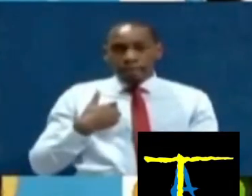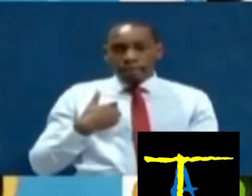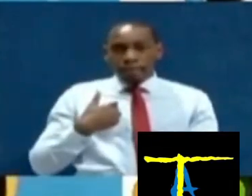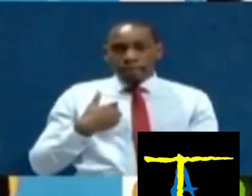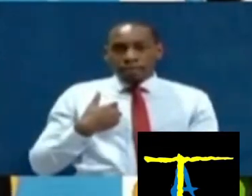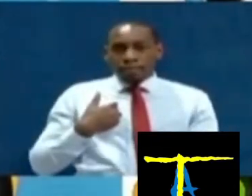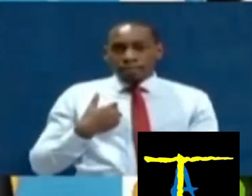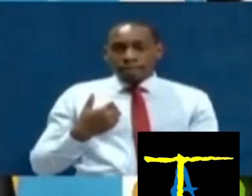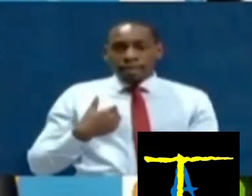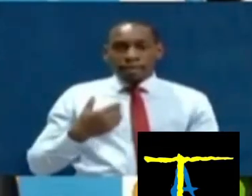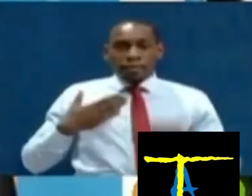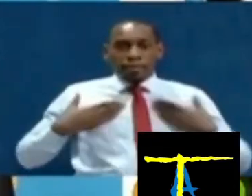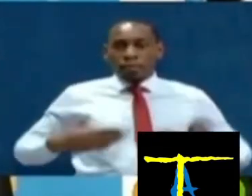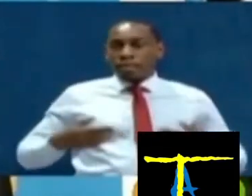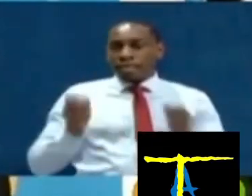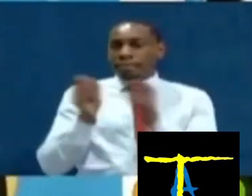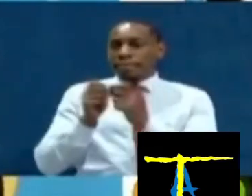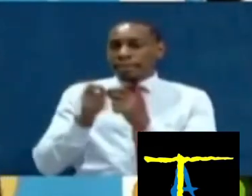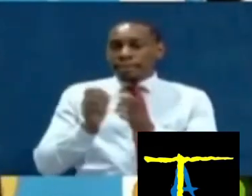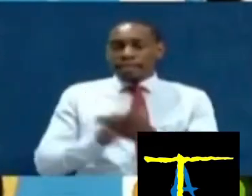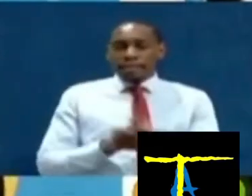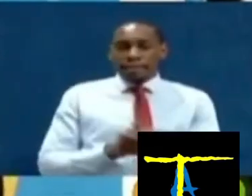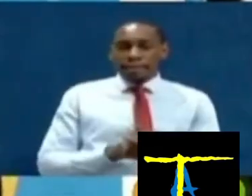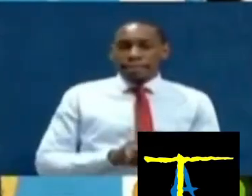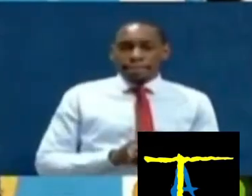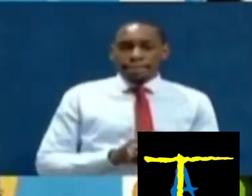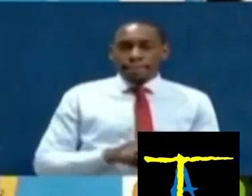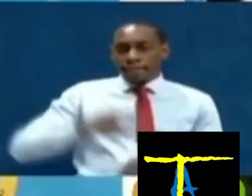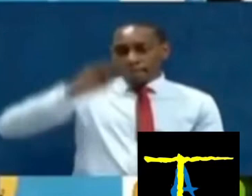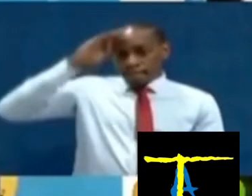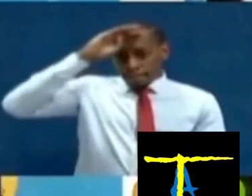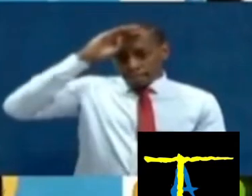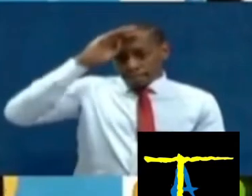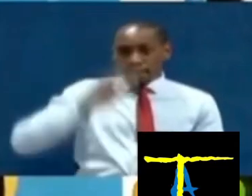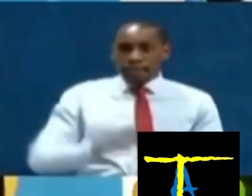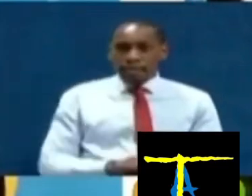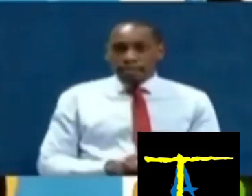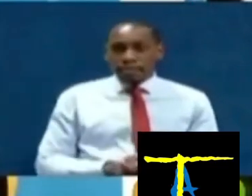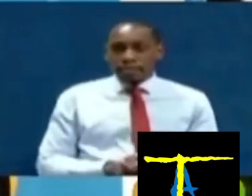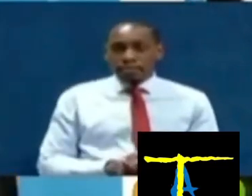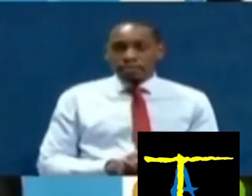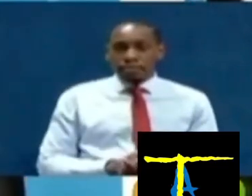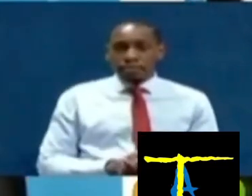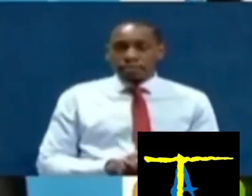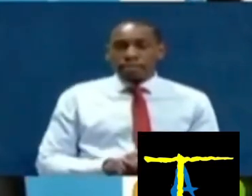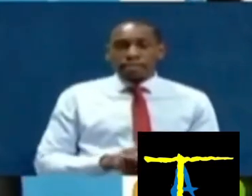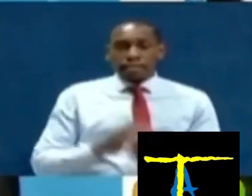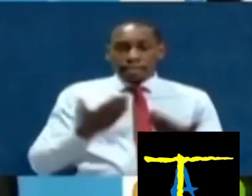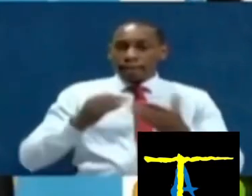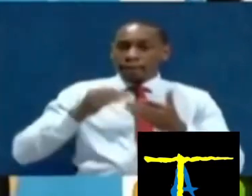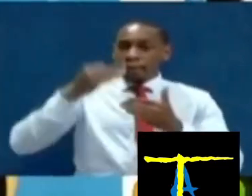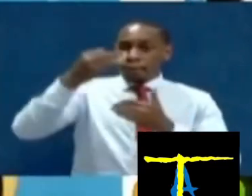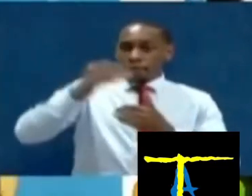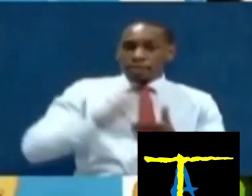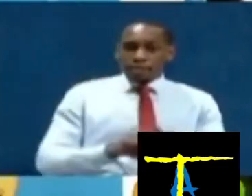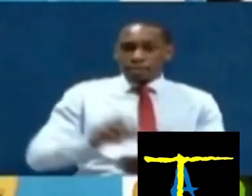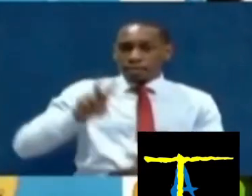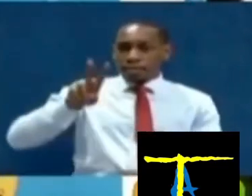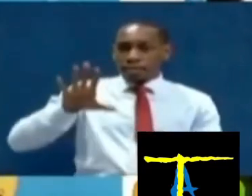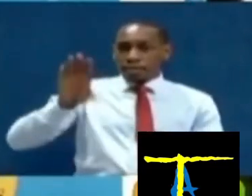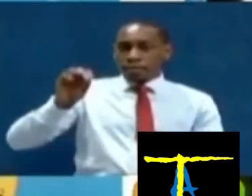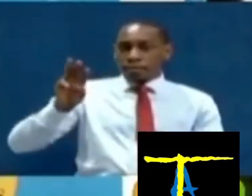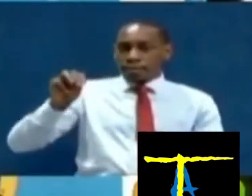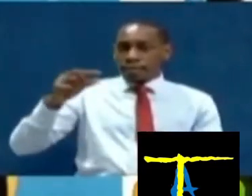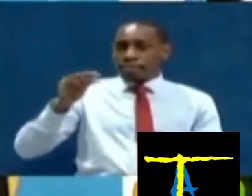or myalgia, fever, nausea and delirium. So going forward, a 250